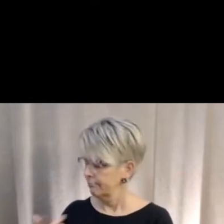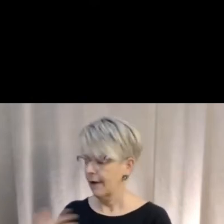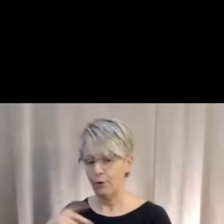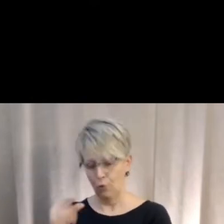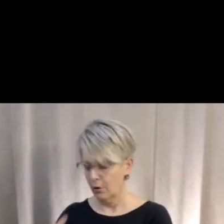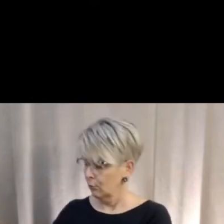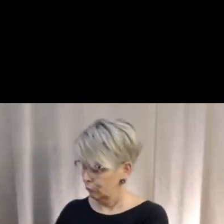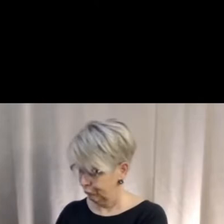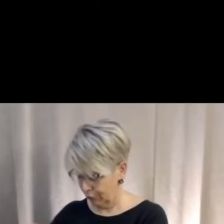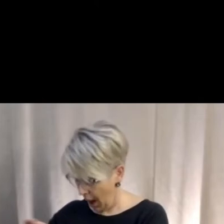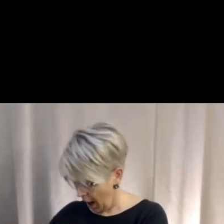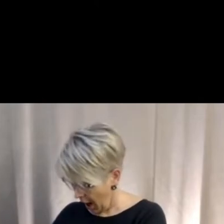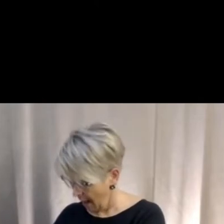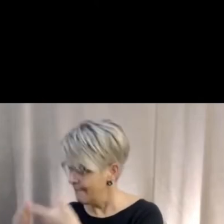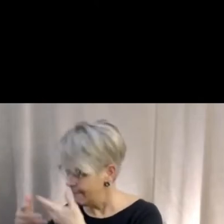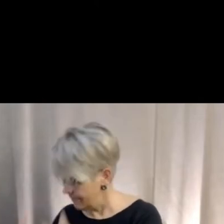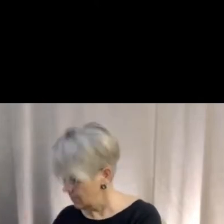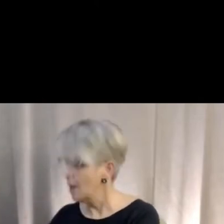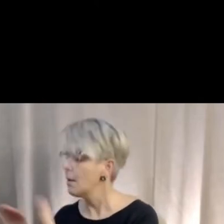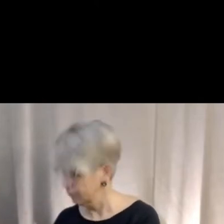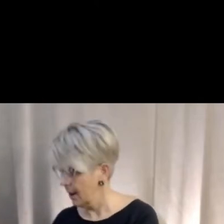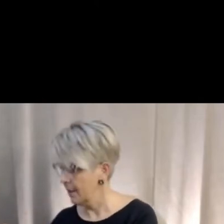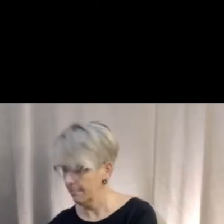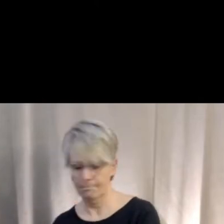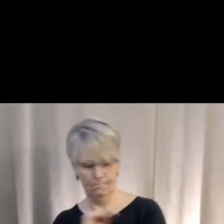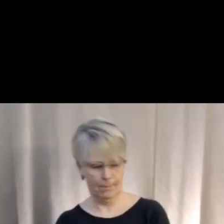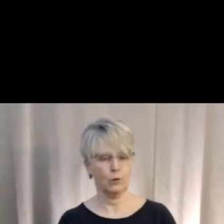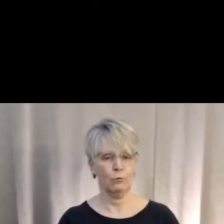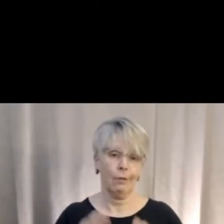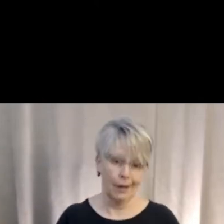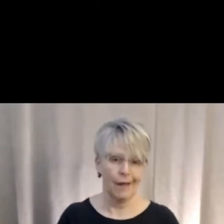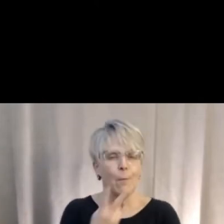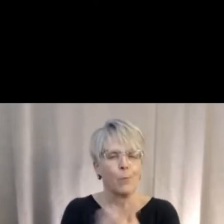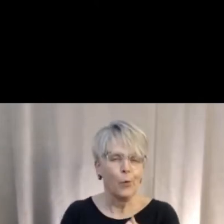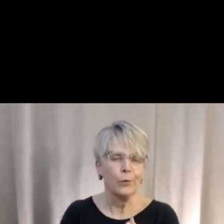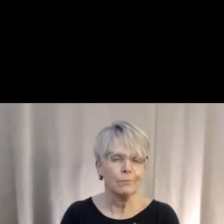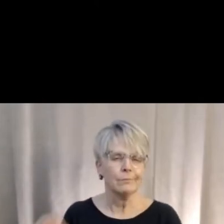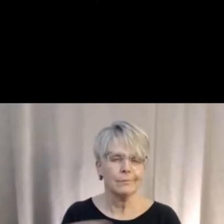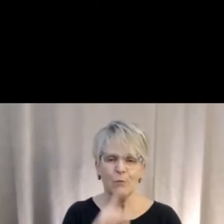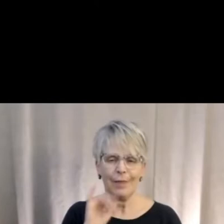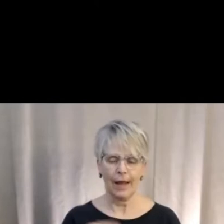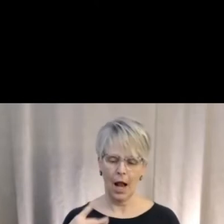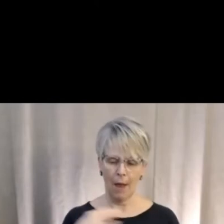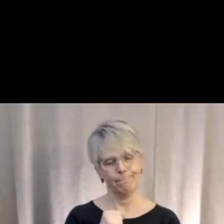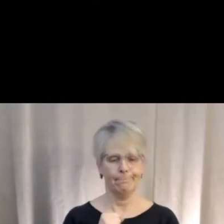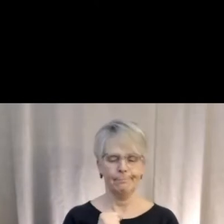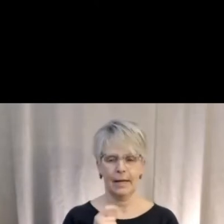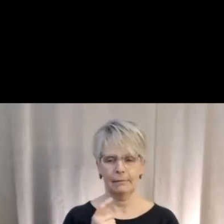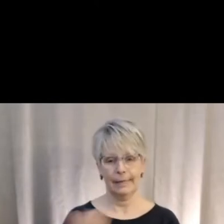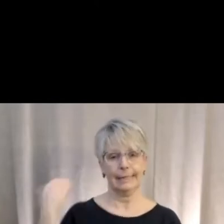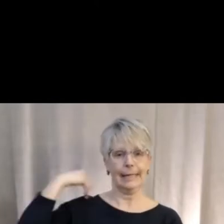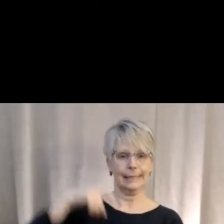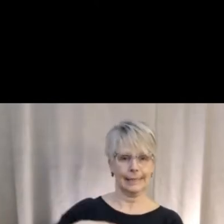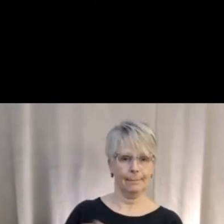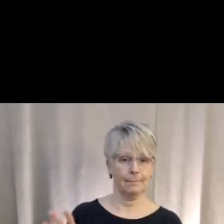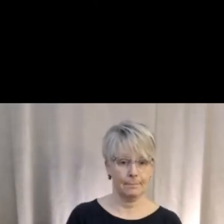implement it in for our client. So that is the recap of it. What I want to move on to now is